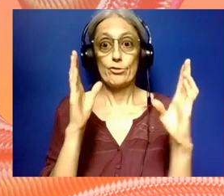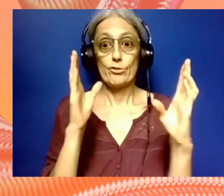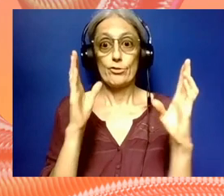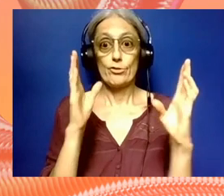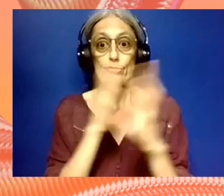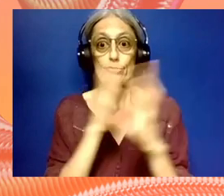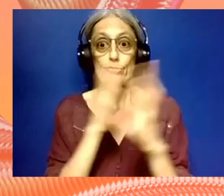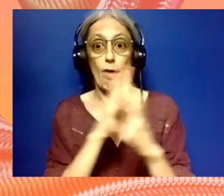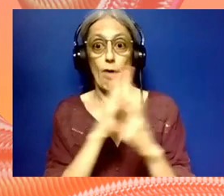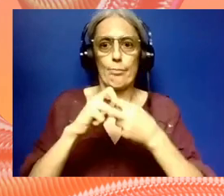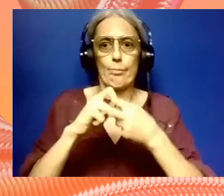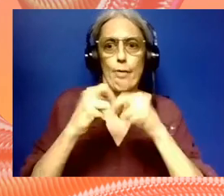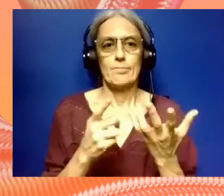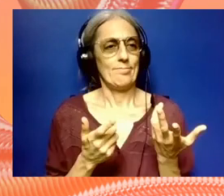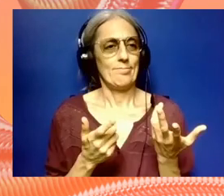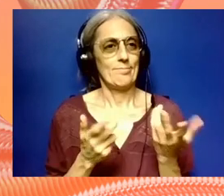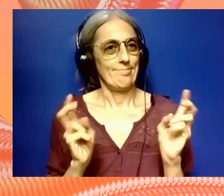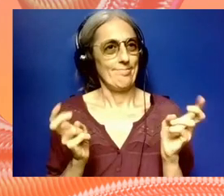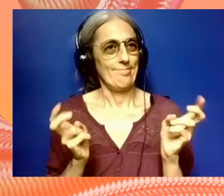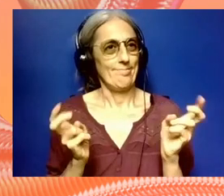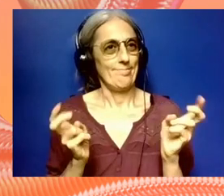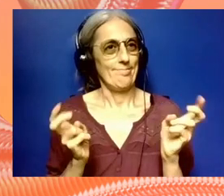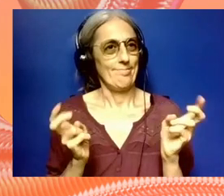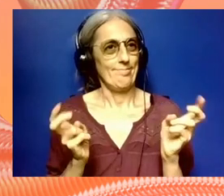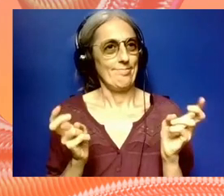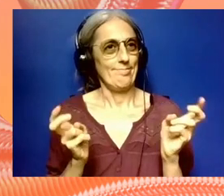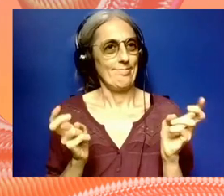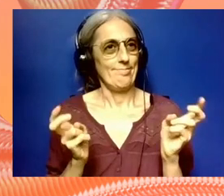how can I, you know, be part of an uprising?